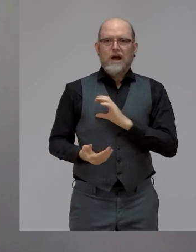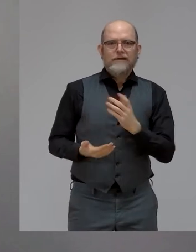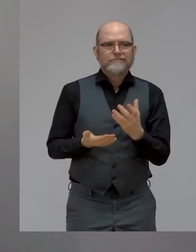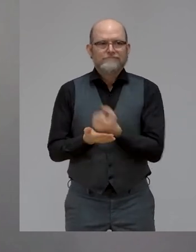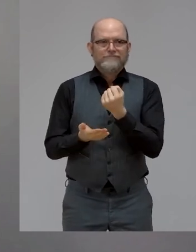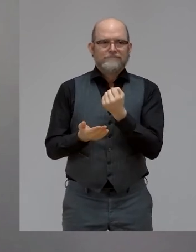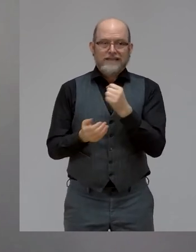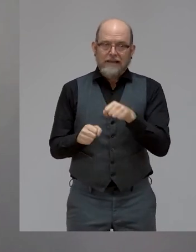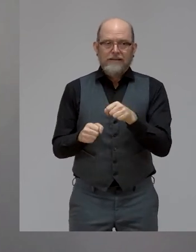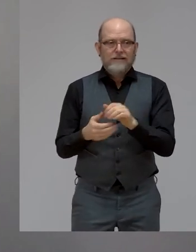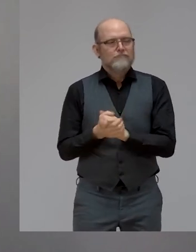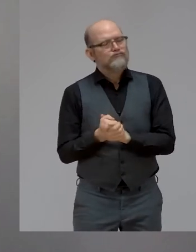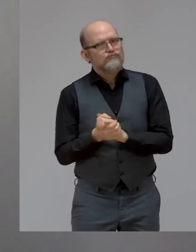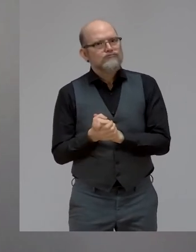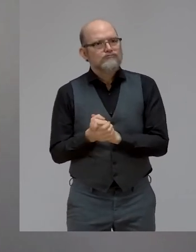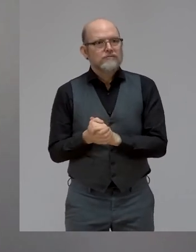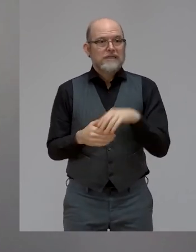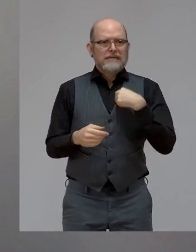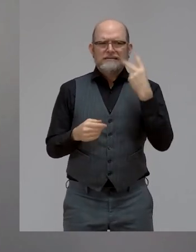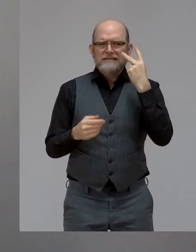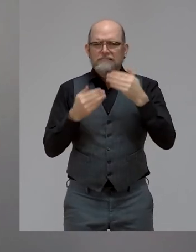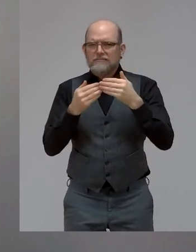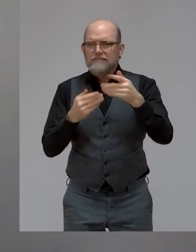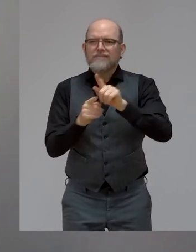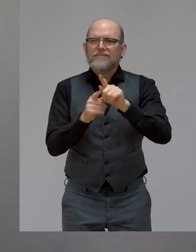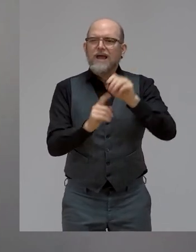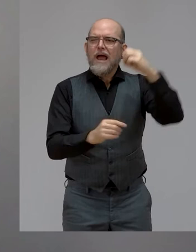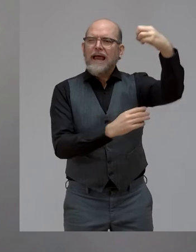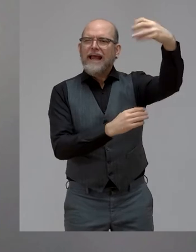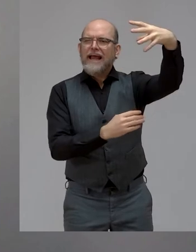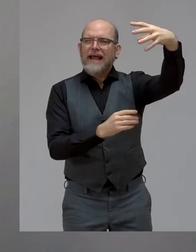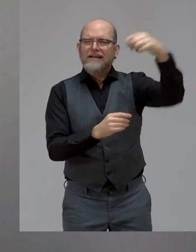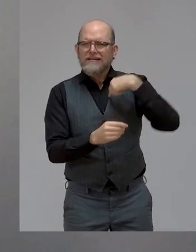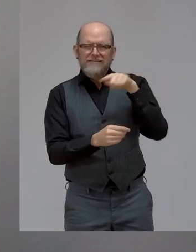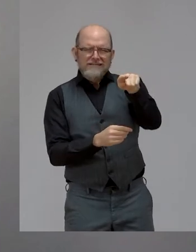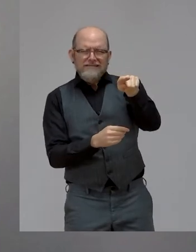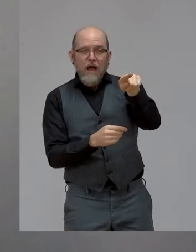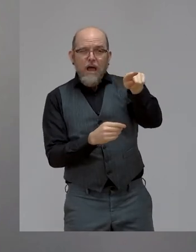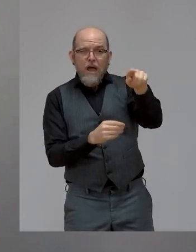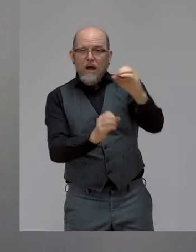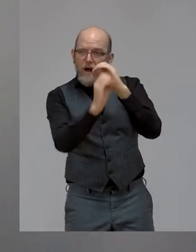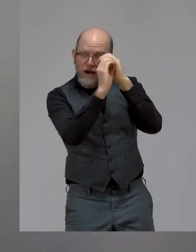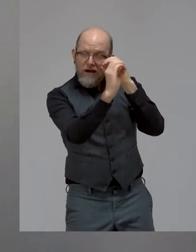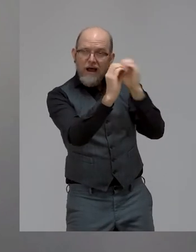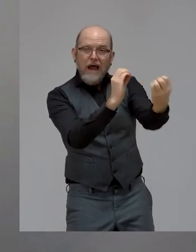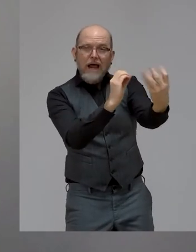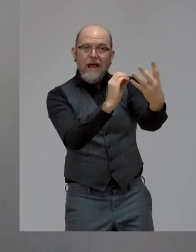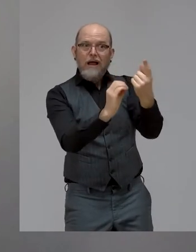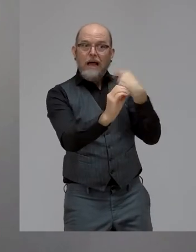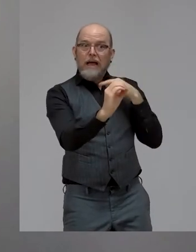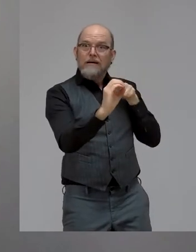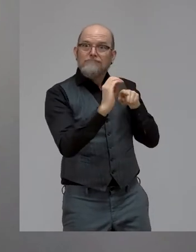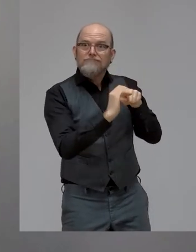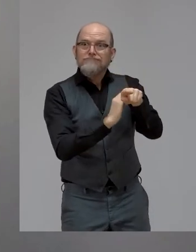cracks can, you know, be proven to be good, is we have seen in the last year, the business